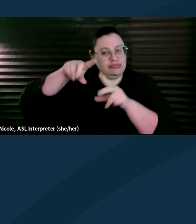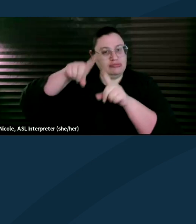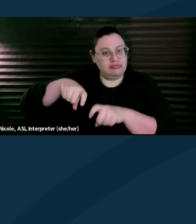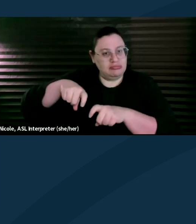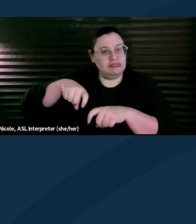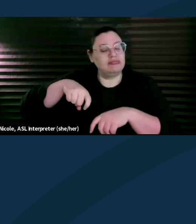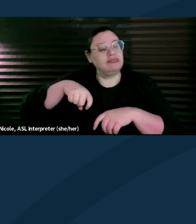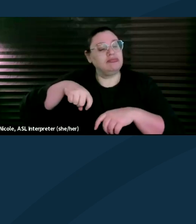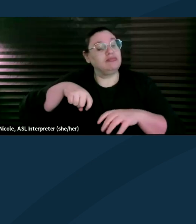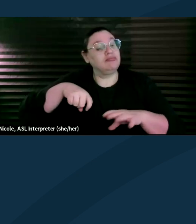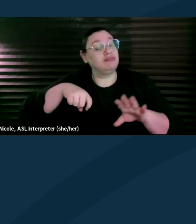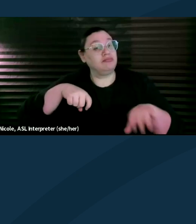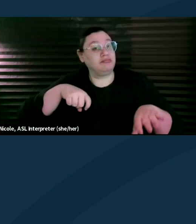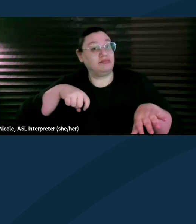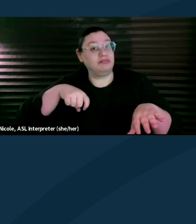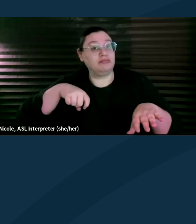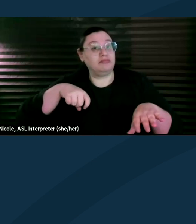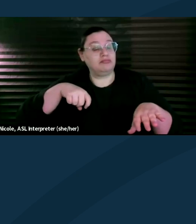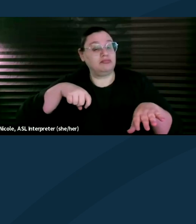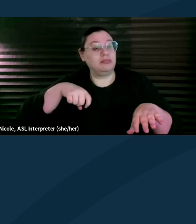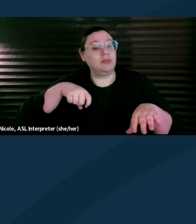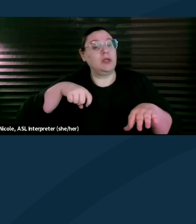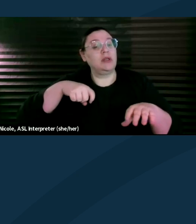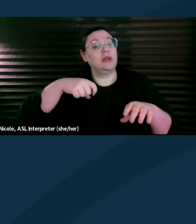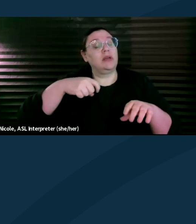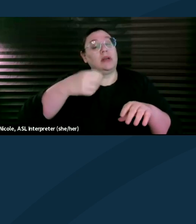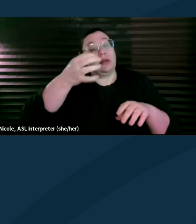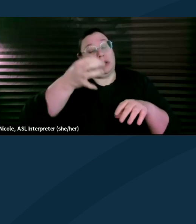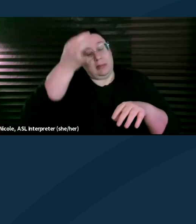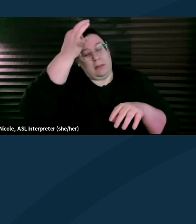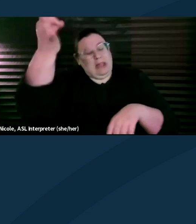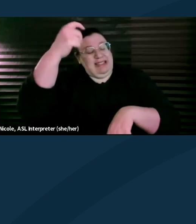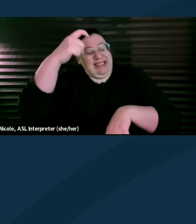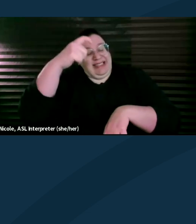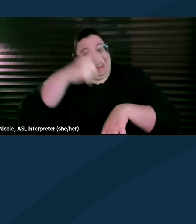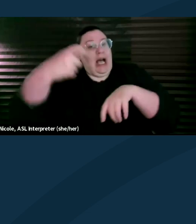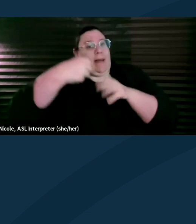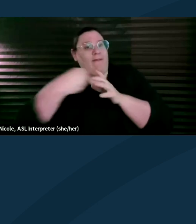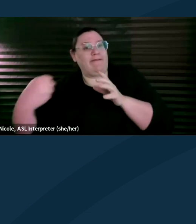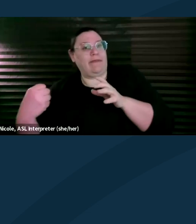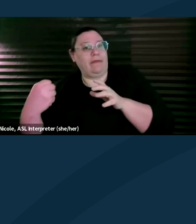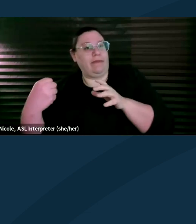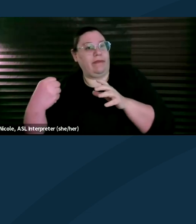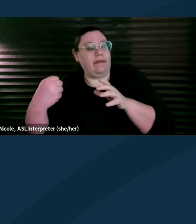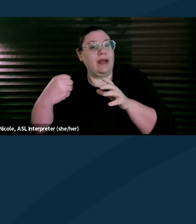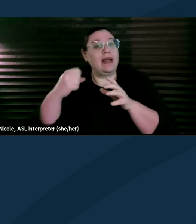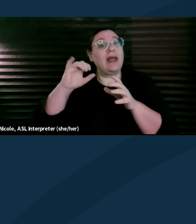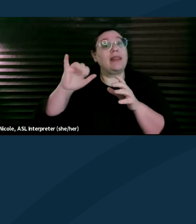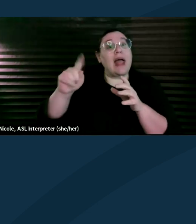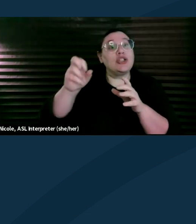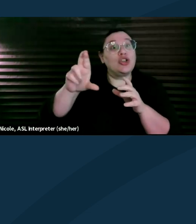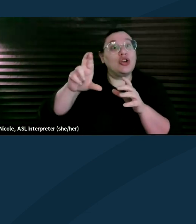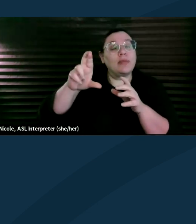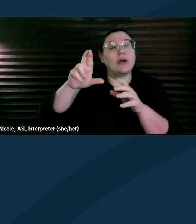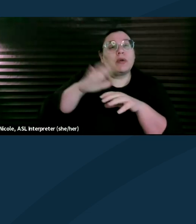and said to me, we took it out just in the nick of time. The cancerous tumor had wrapped around a cluster